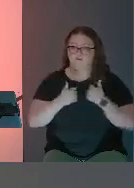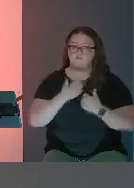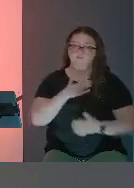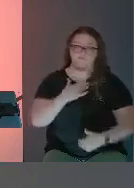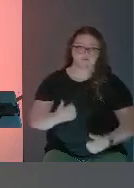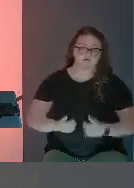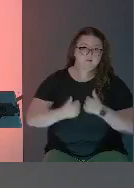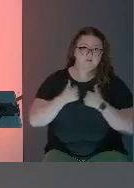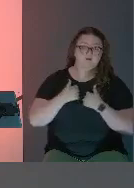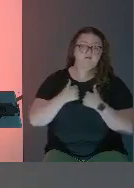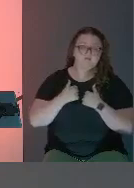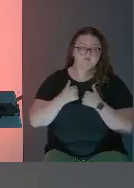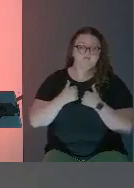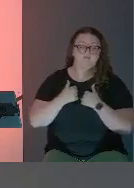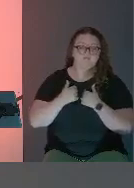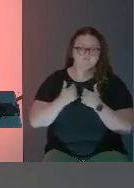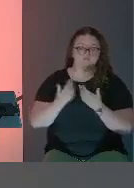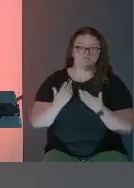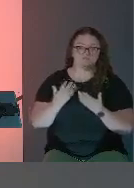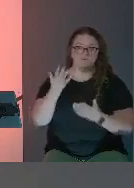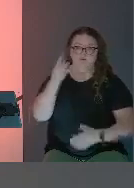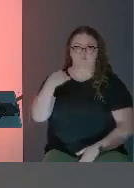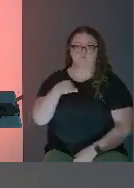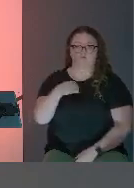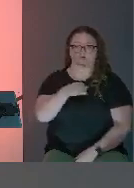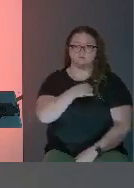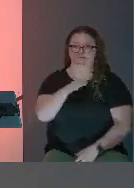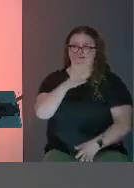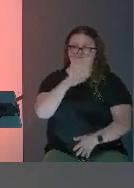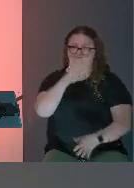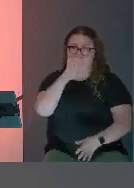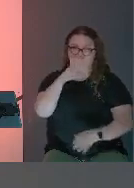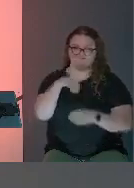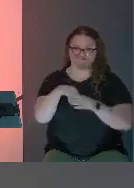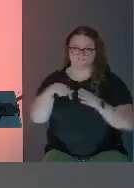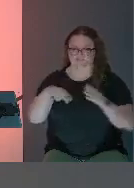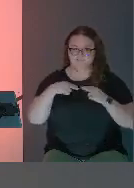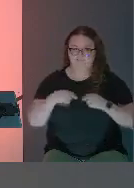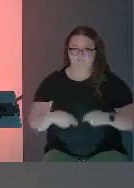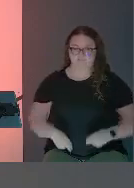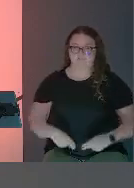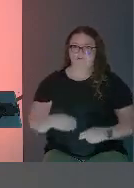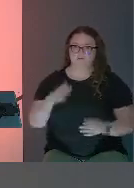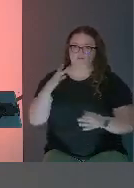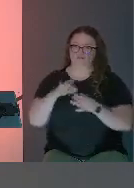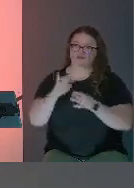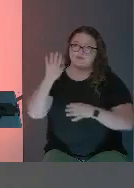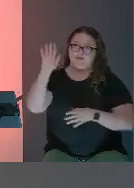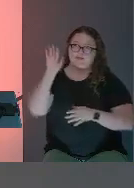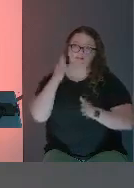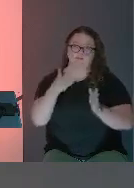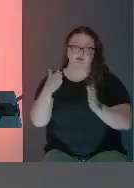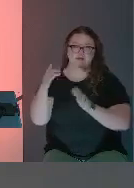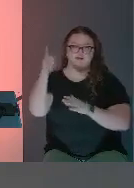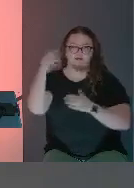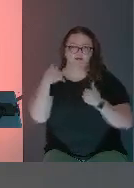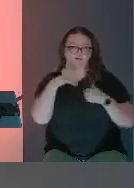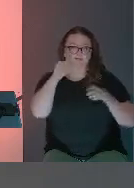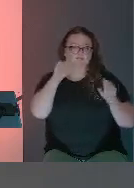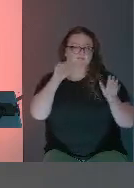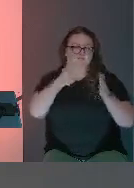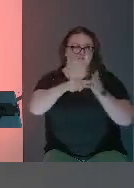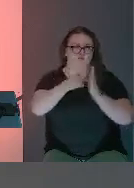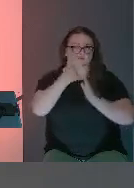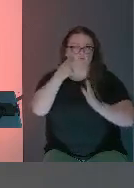because we, as part of the whole human condition and God's plan, has a purpose for you and for me in